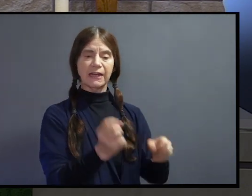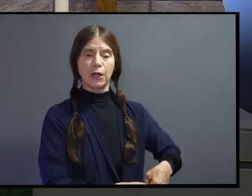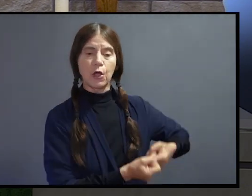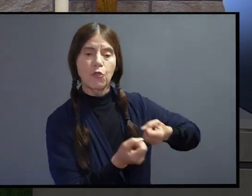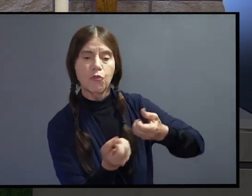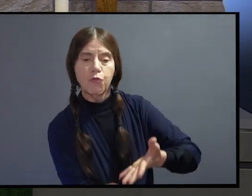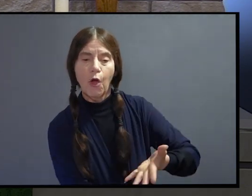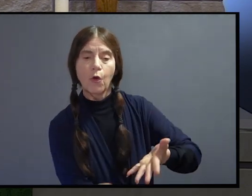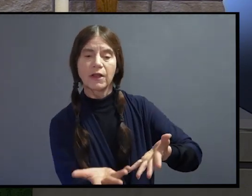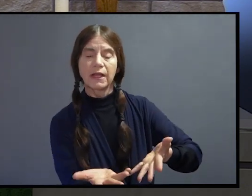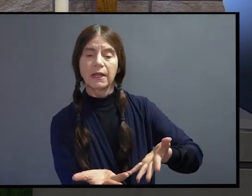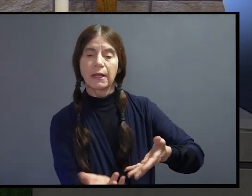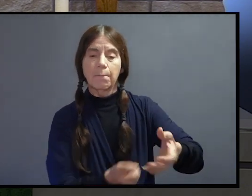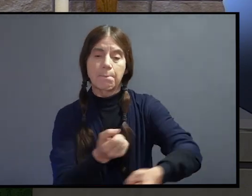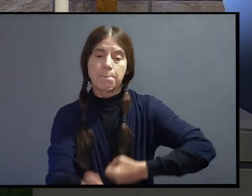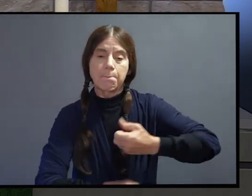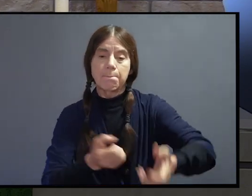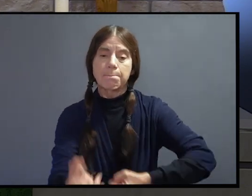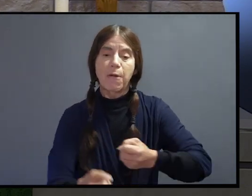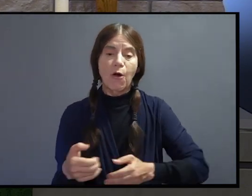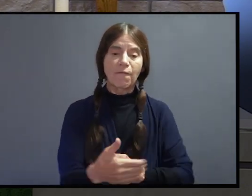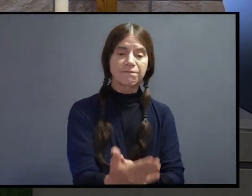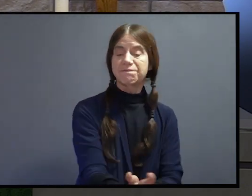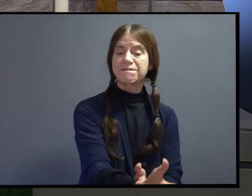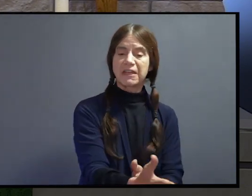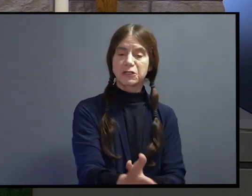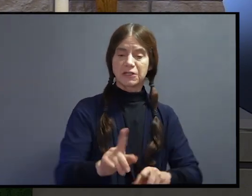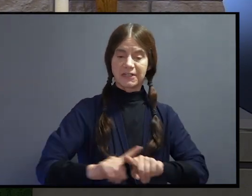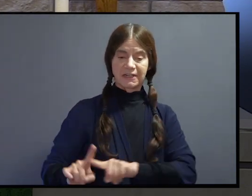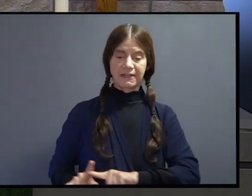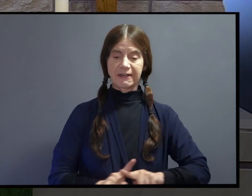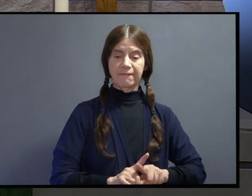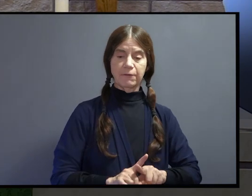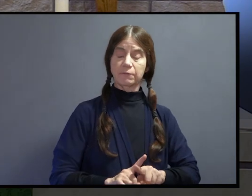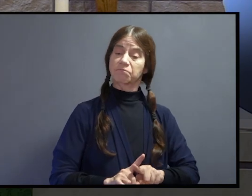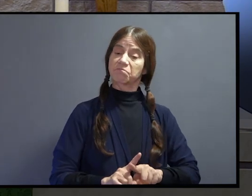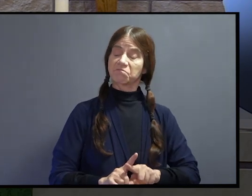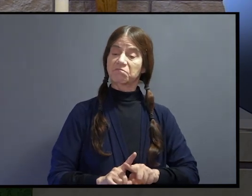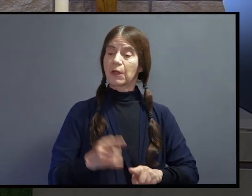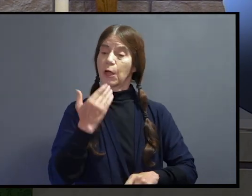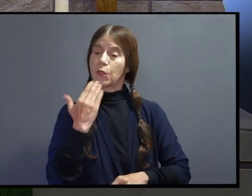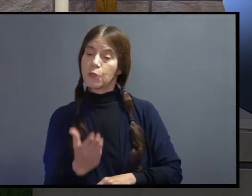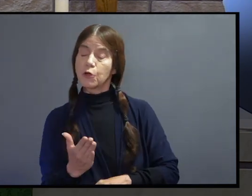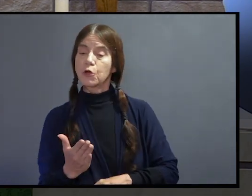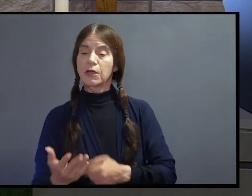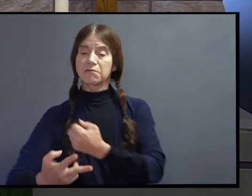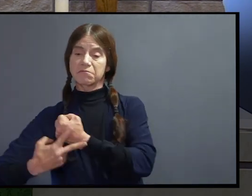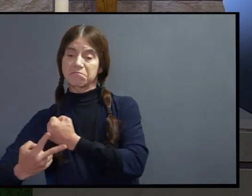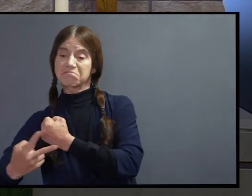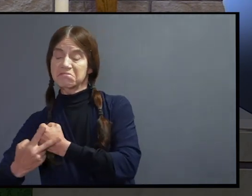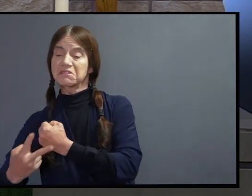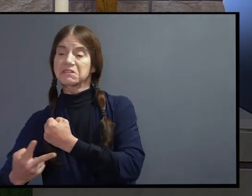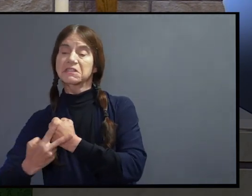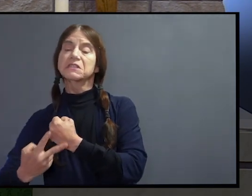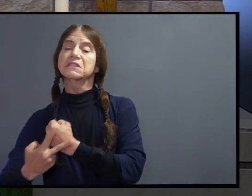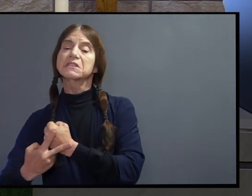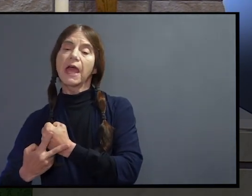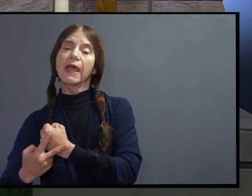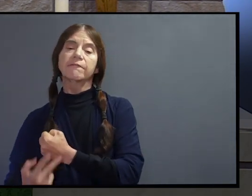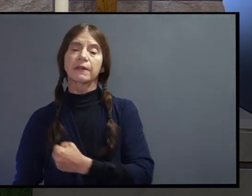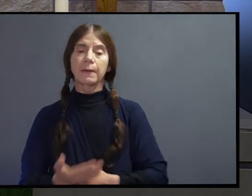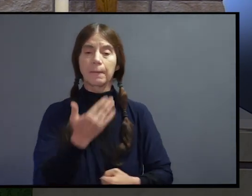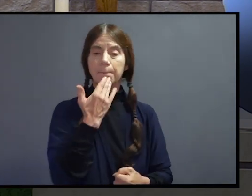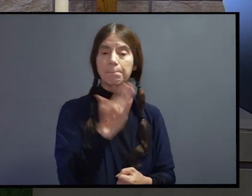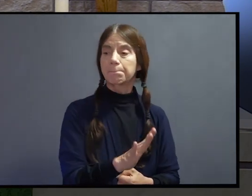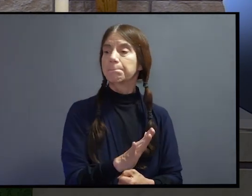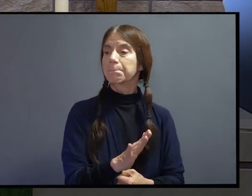is like a net that was thrown into the sea and gathered fish of every kind. When it was full,